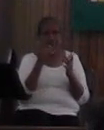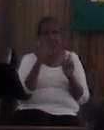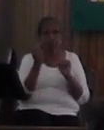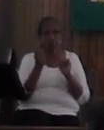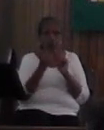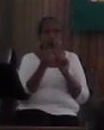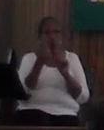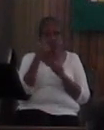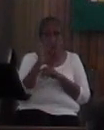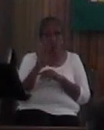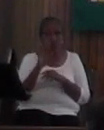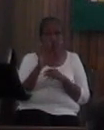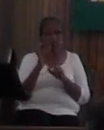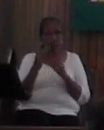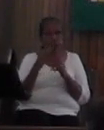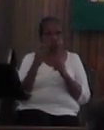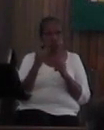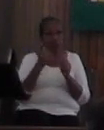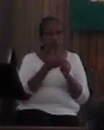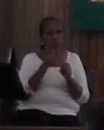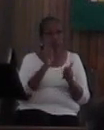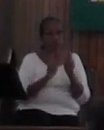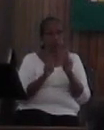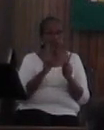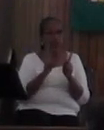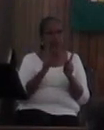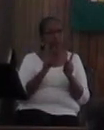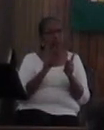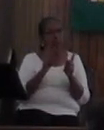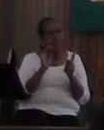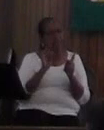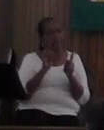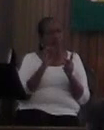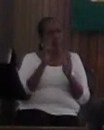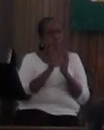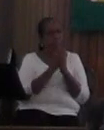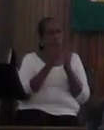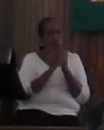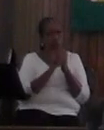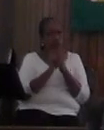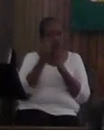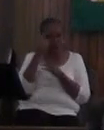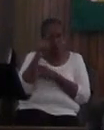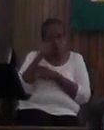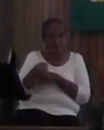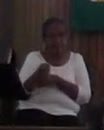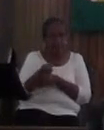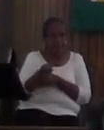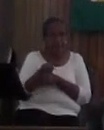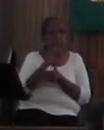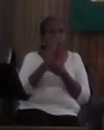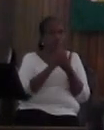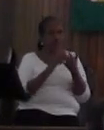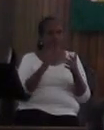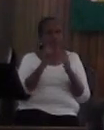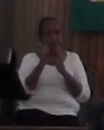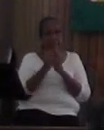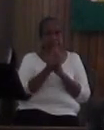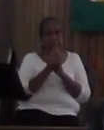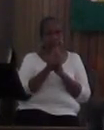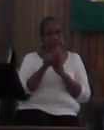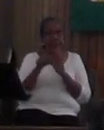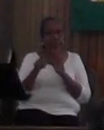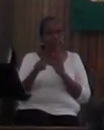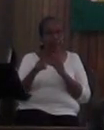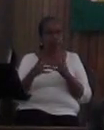to follow Jesus. For while these Jewish converts had remained